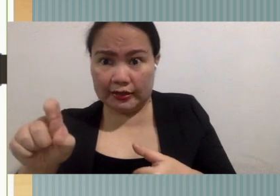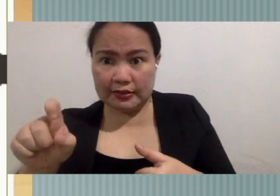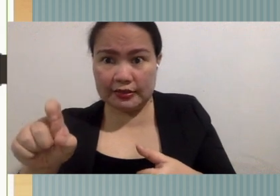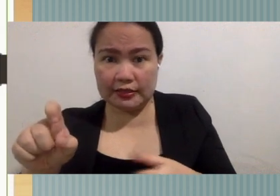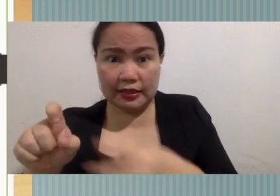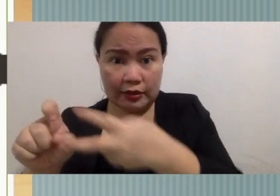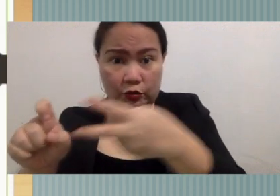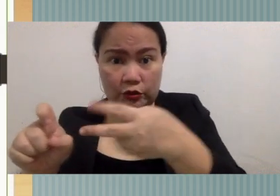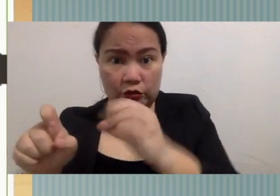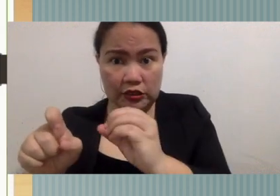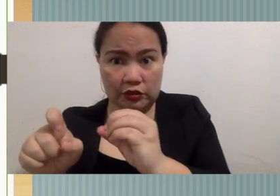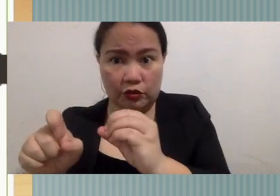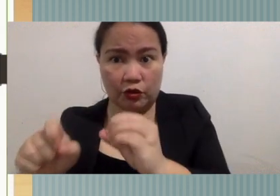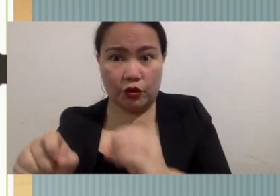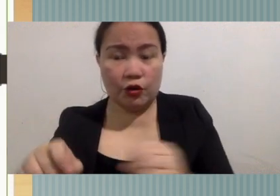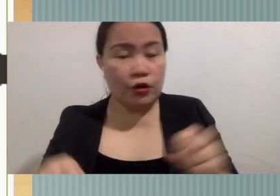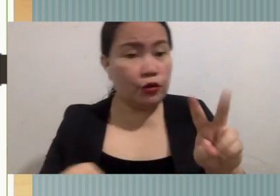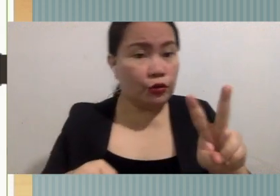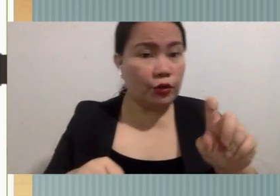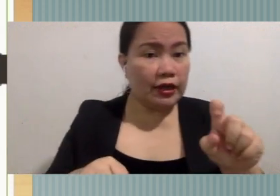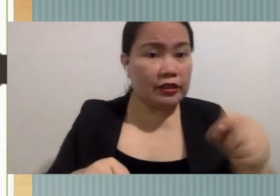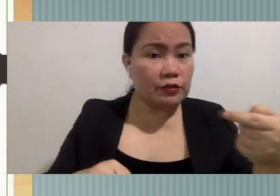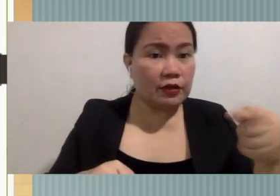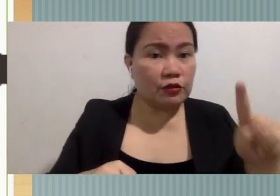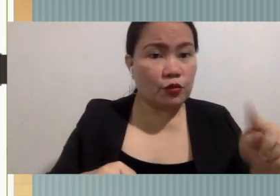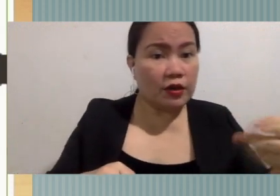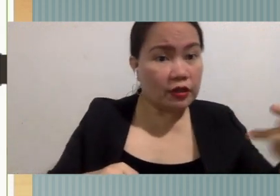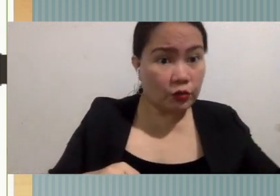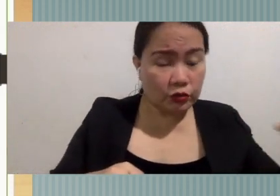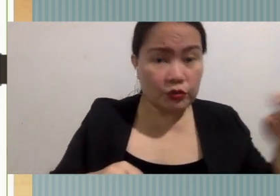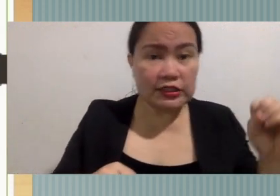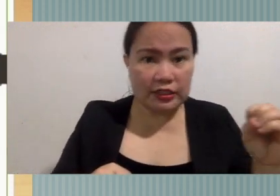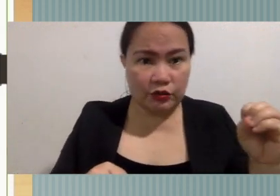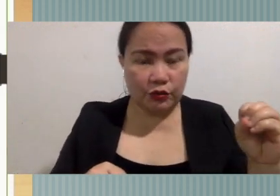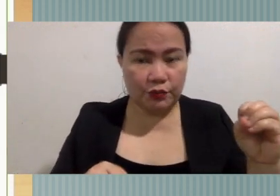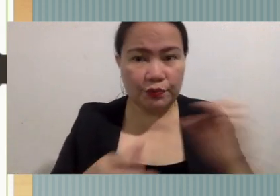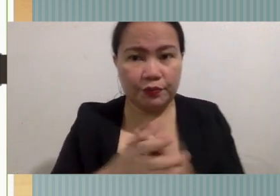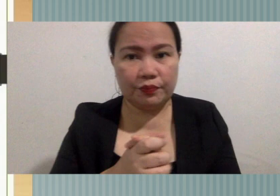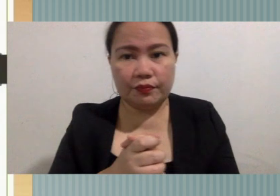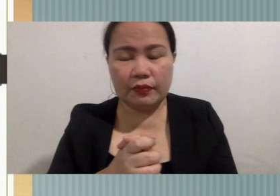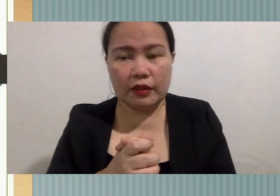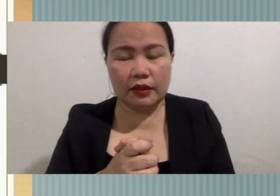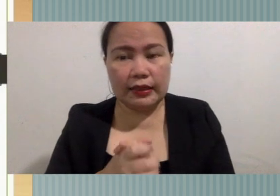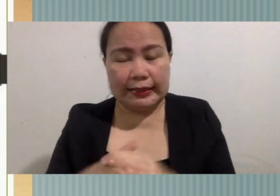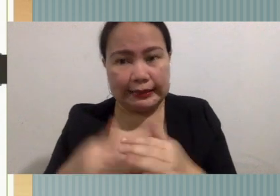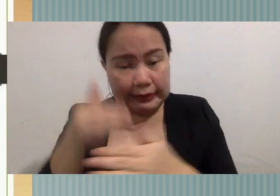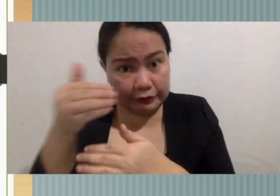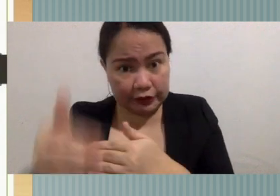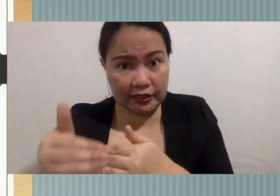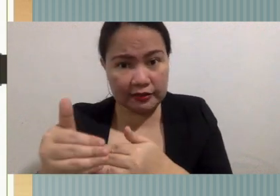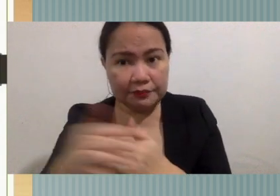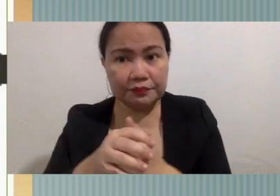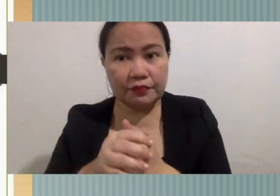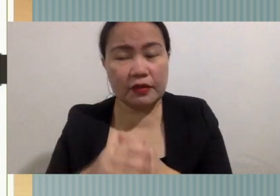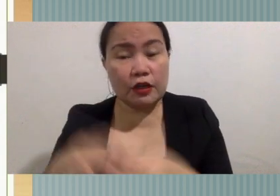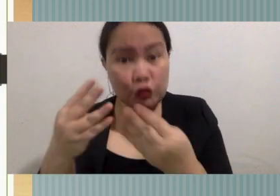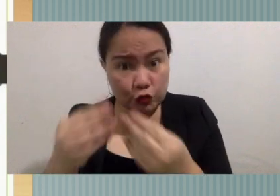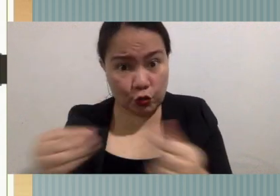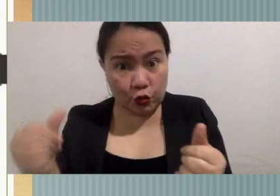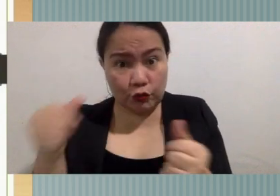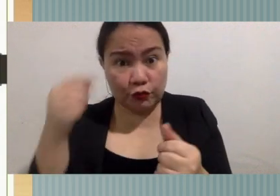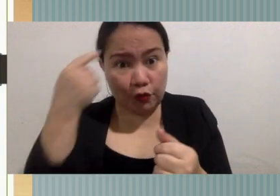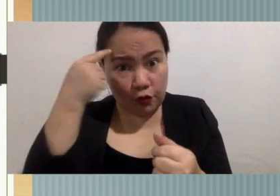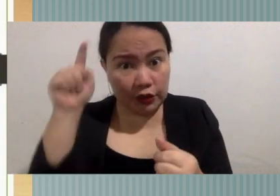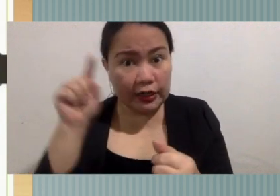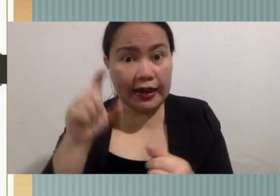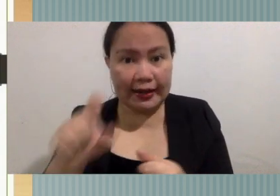is equal to 0 and 2x minus 1 is equal to 0. And after that, we